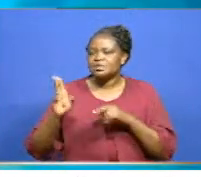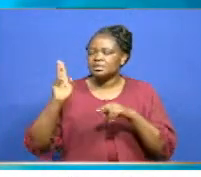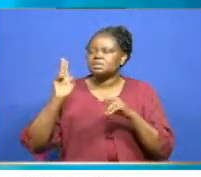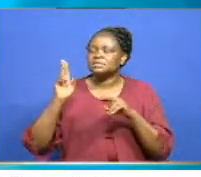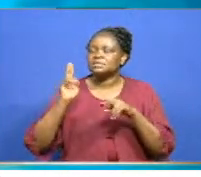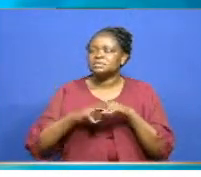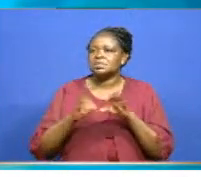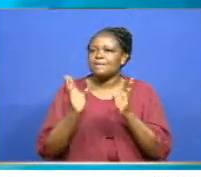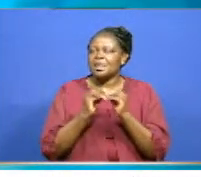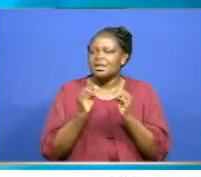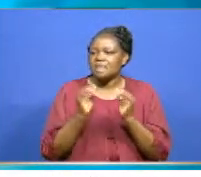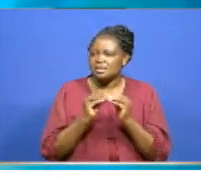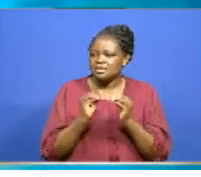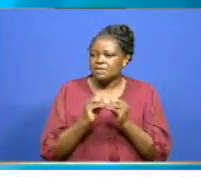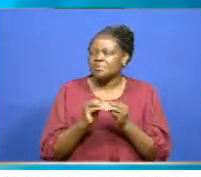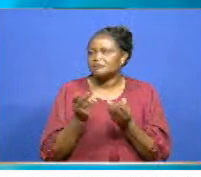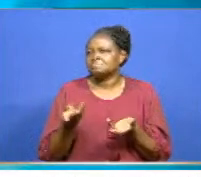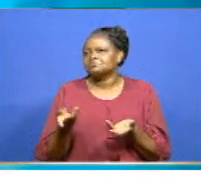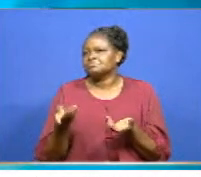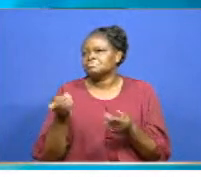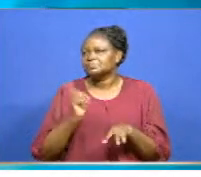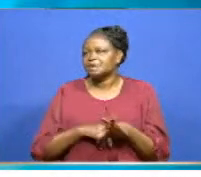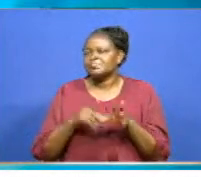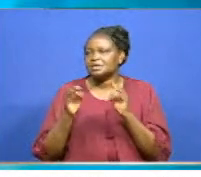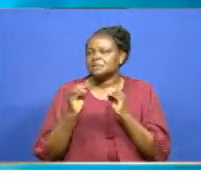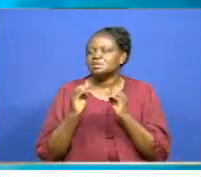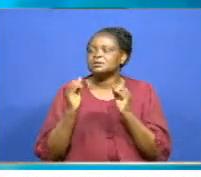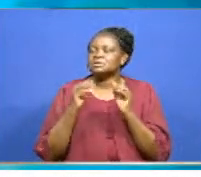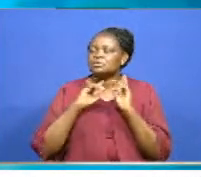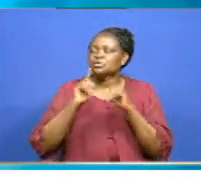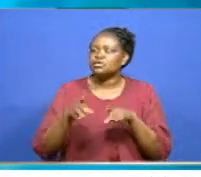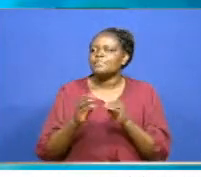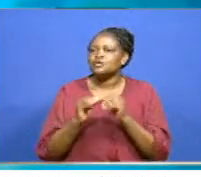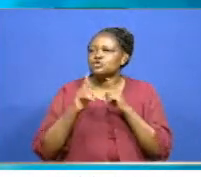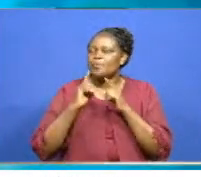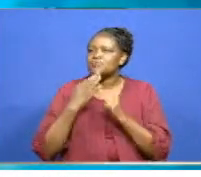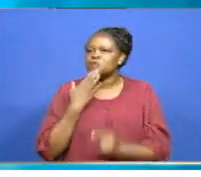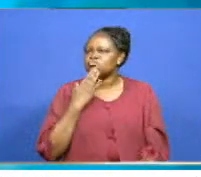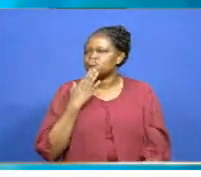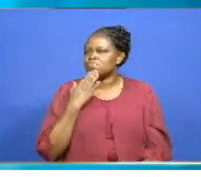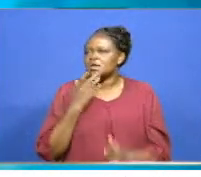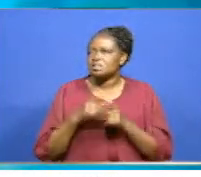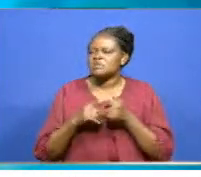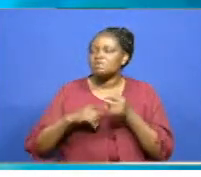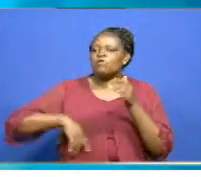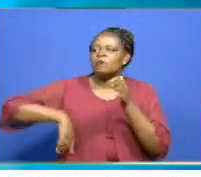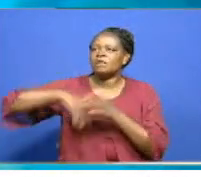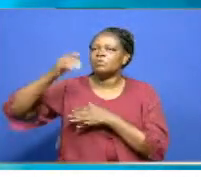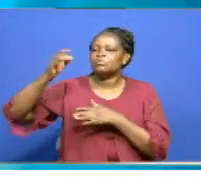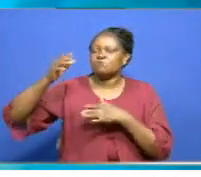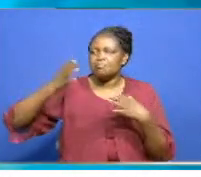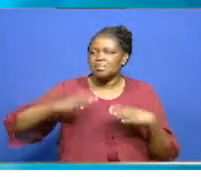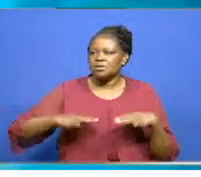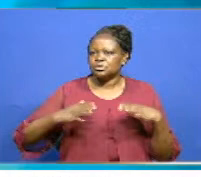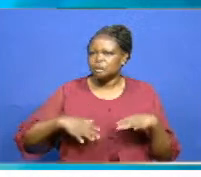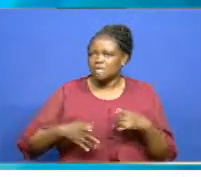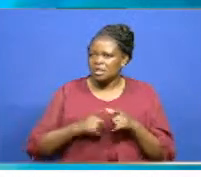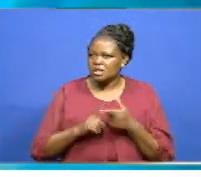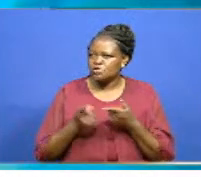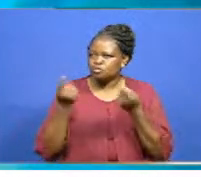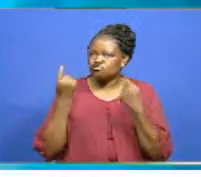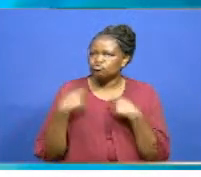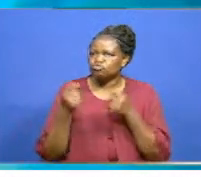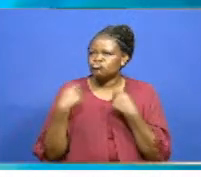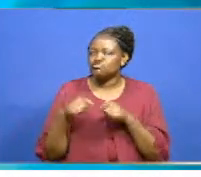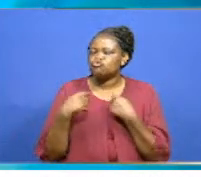like other places. And when they sit in boardrooms to talk about the Luhyas, there's always an outsider. And therefore, you try to